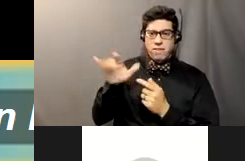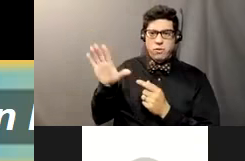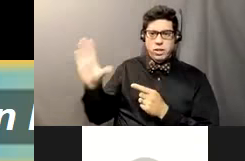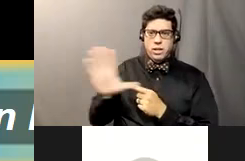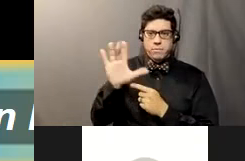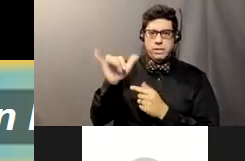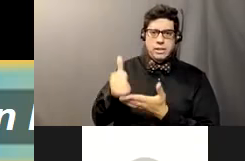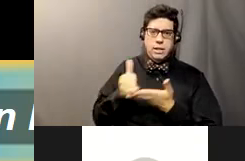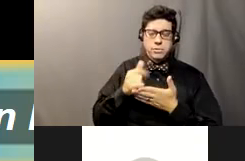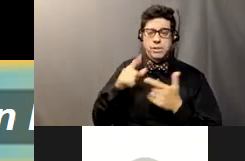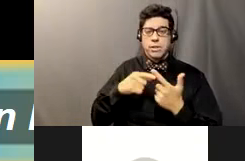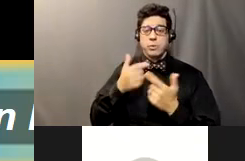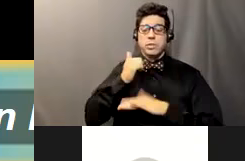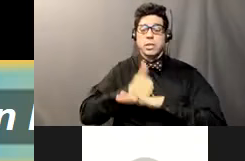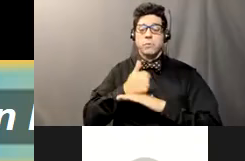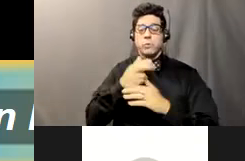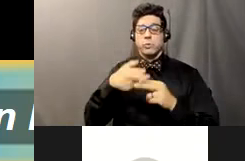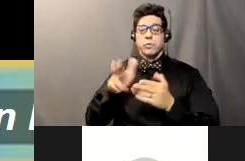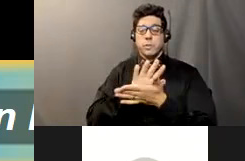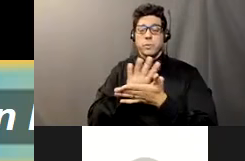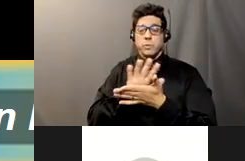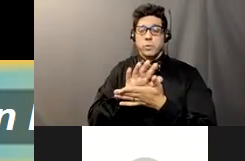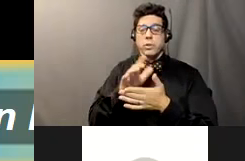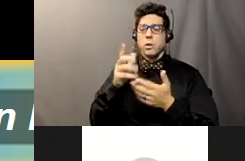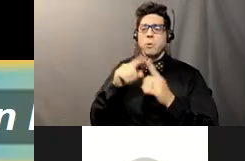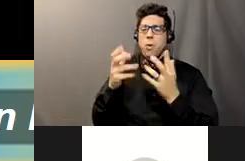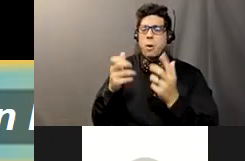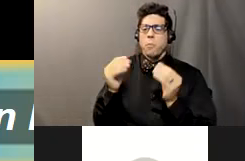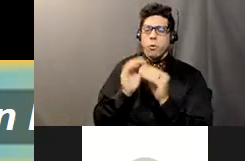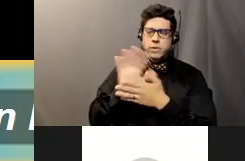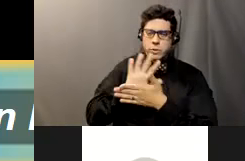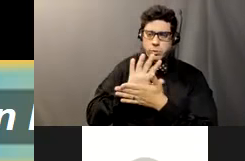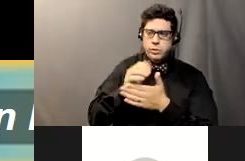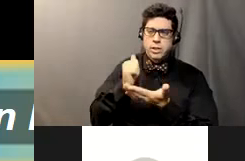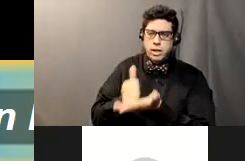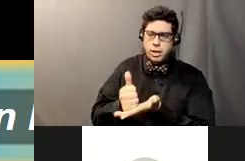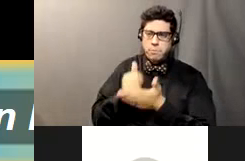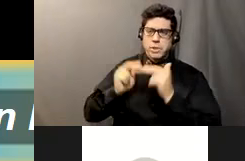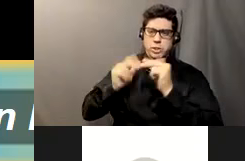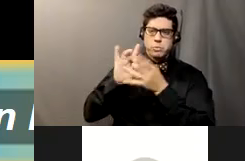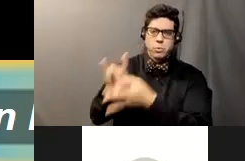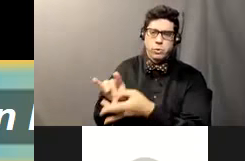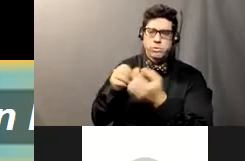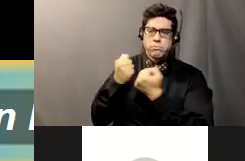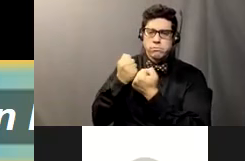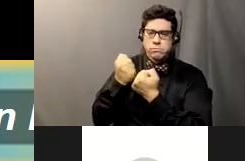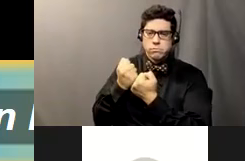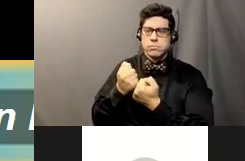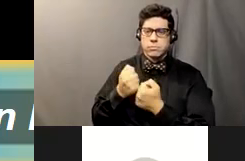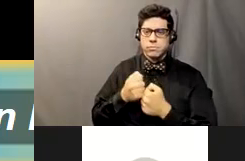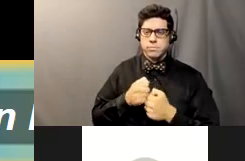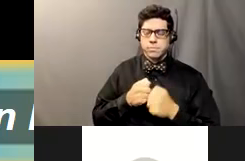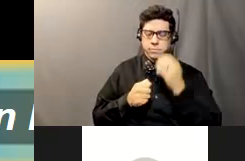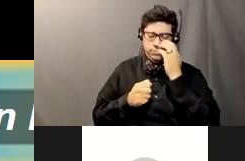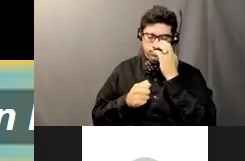under our Healthy and Connected Communities. We would like to produce more short videos to help build that support and connection using intergenerational best